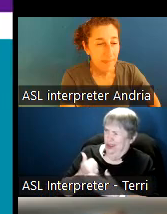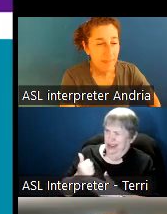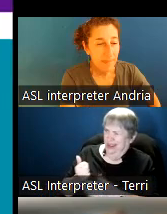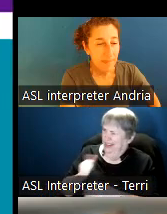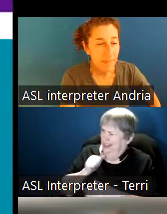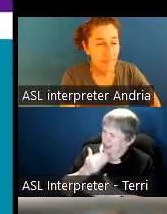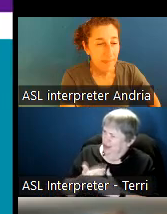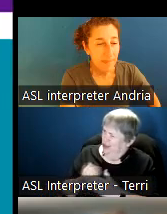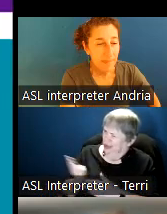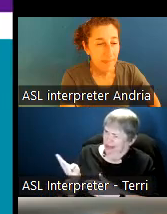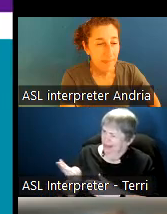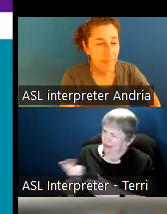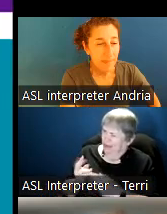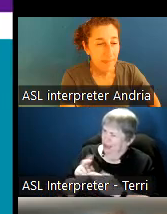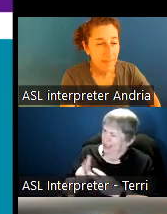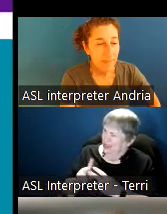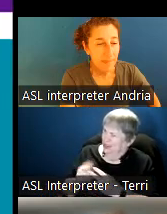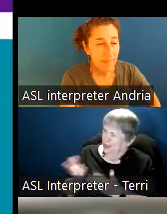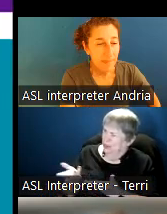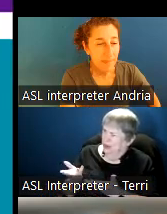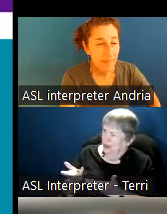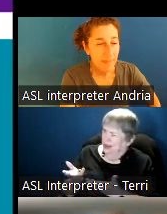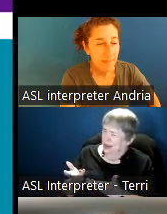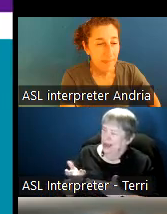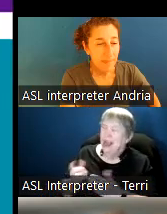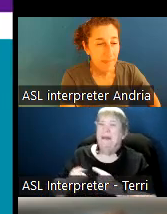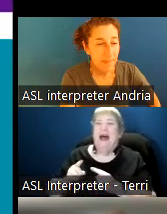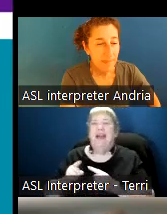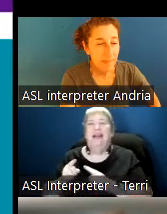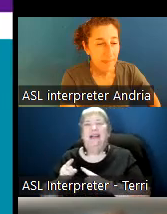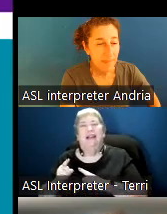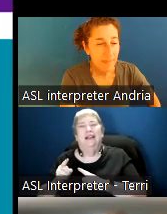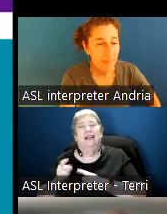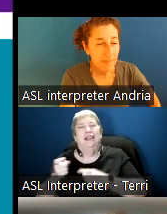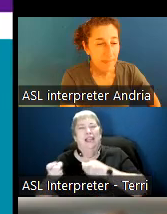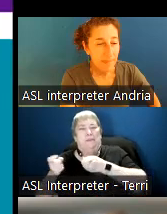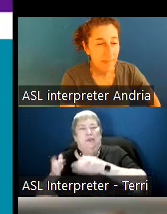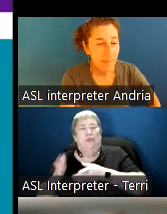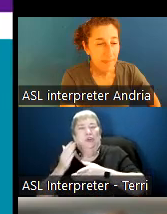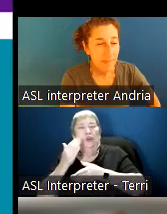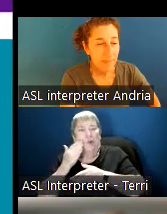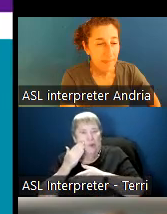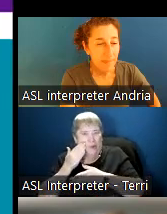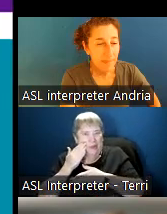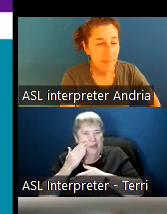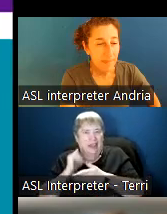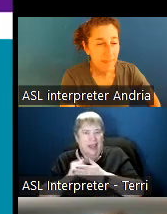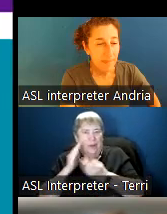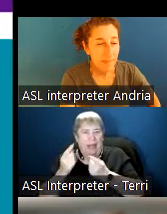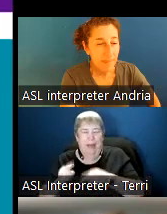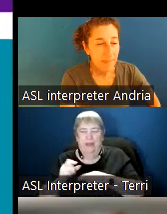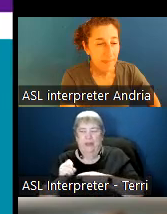this person. And they know that they're going to say that. So they want to isolate you and make you feel